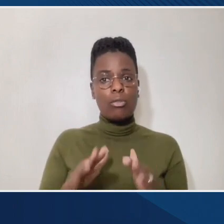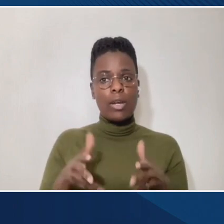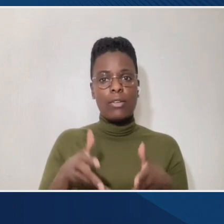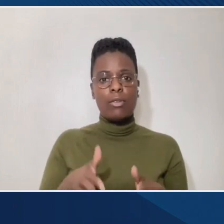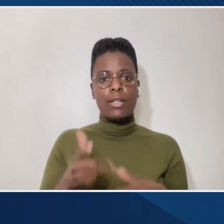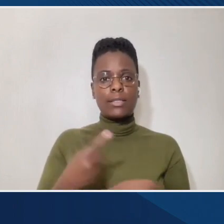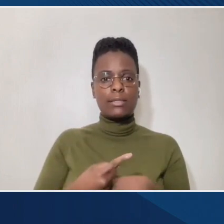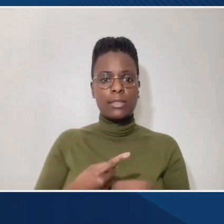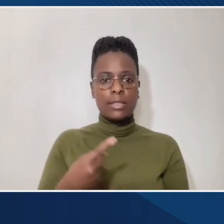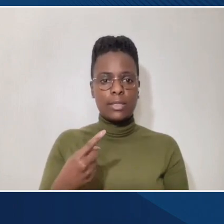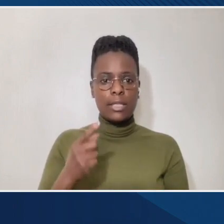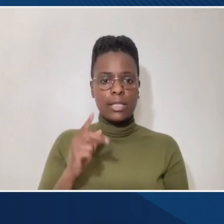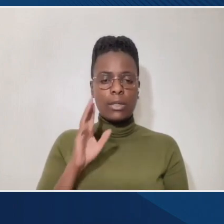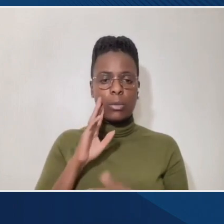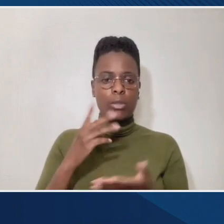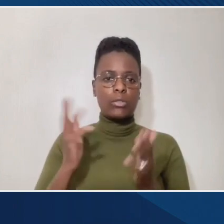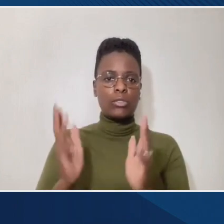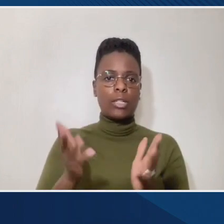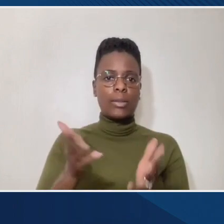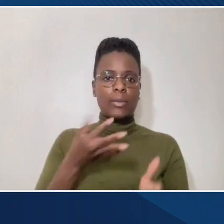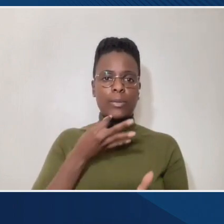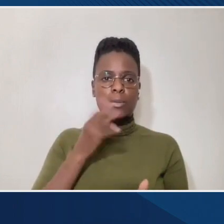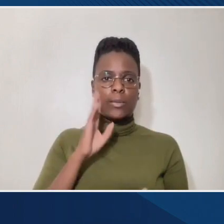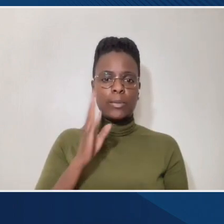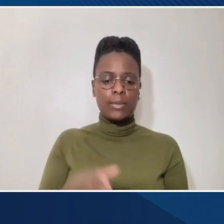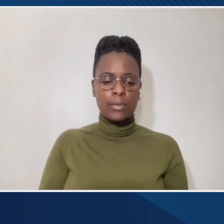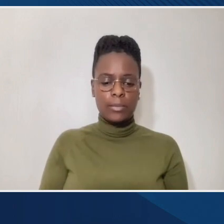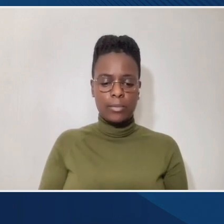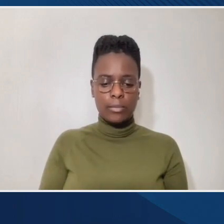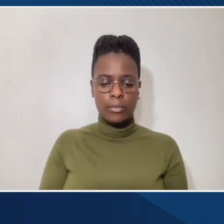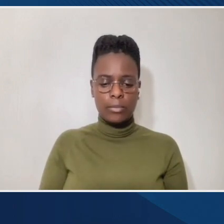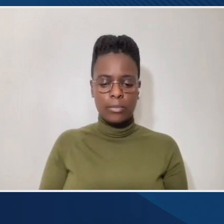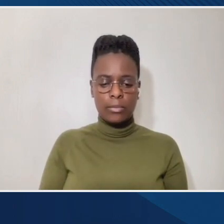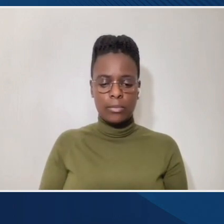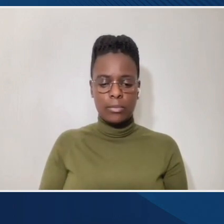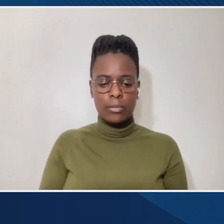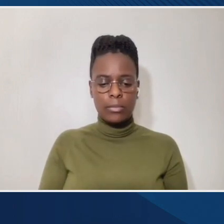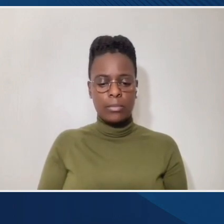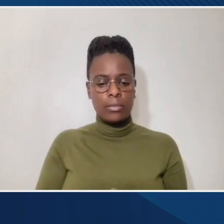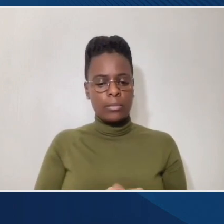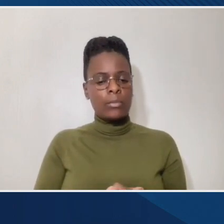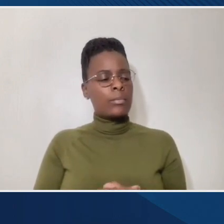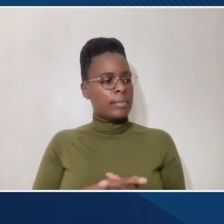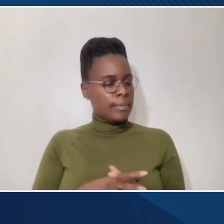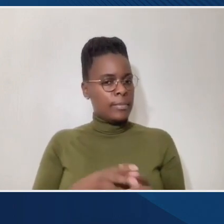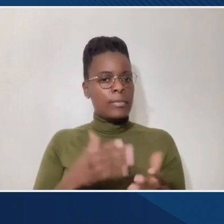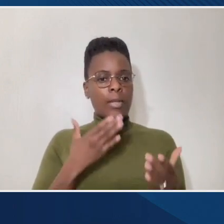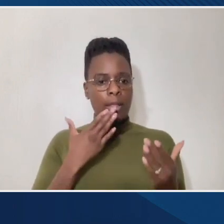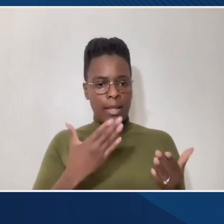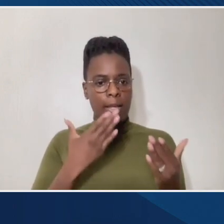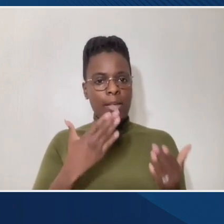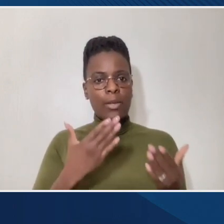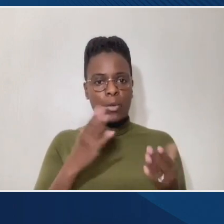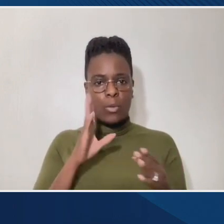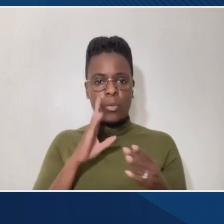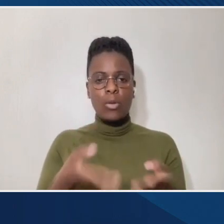non-voting subcommittee. But this will give the department an idea, really, they can take the temperature of what you all feel.